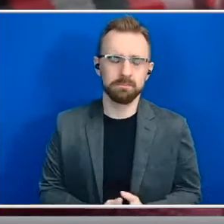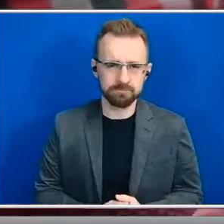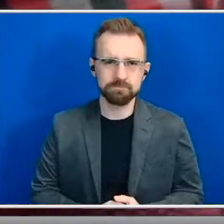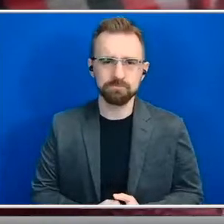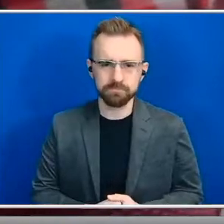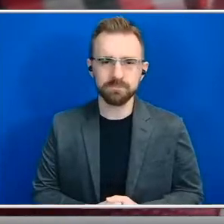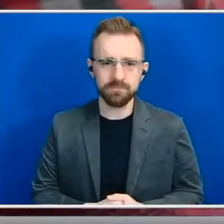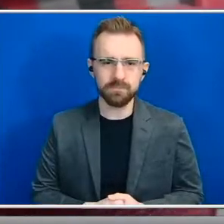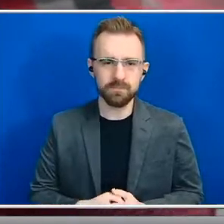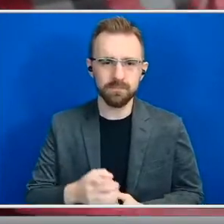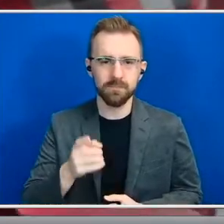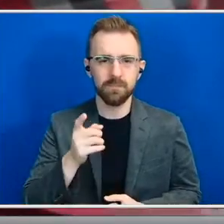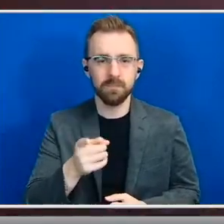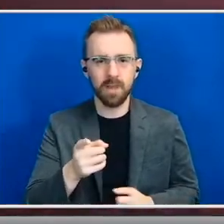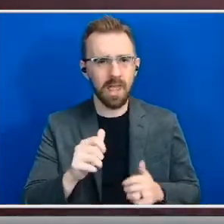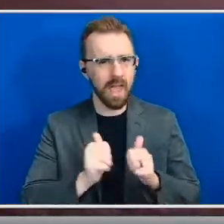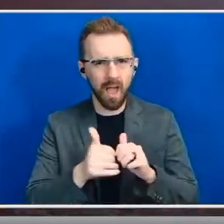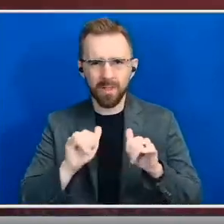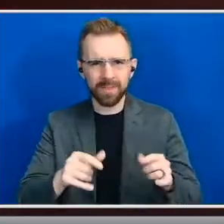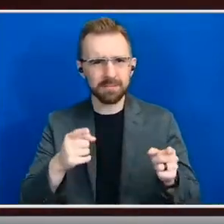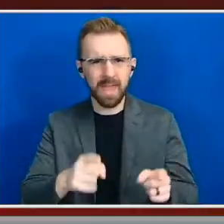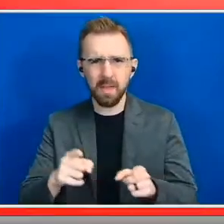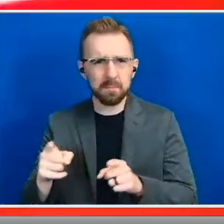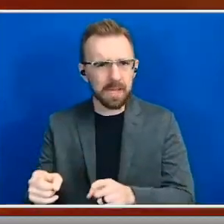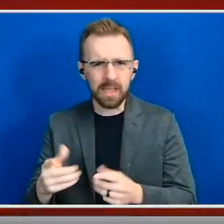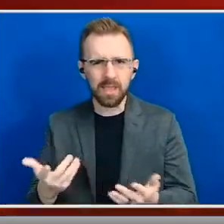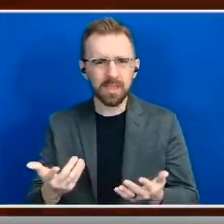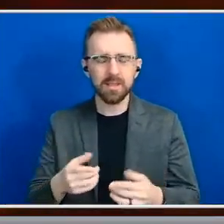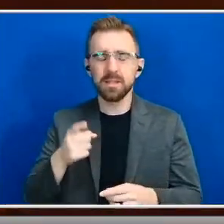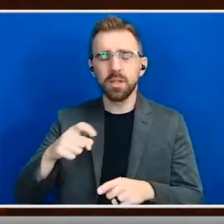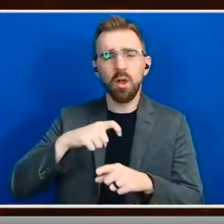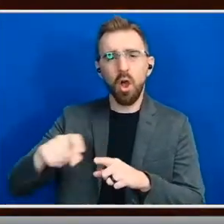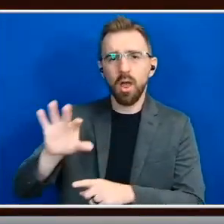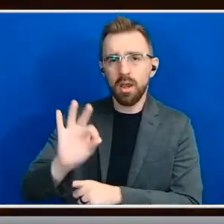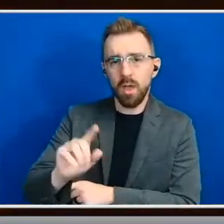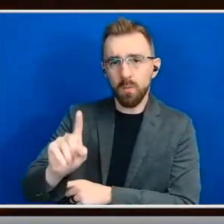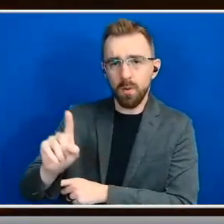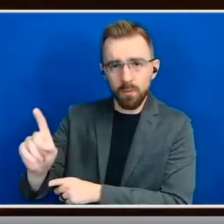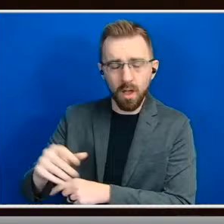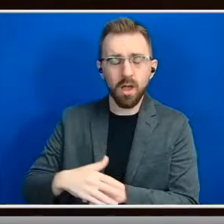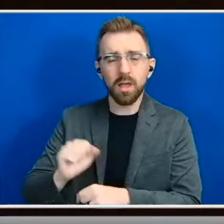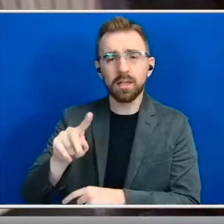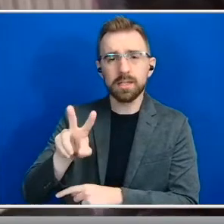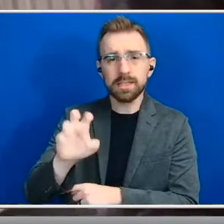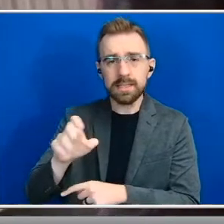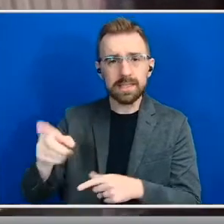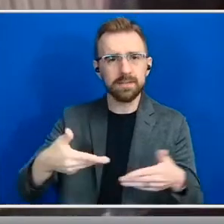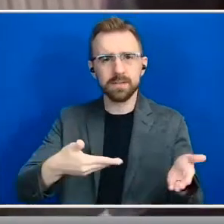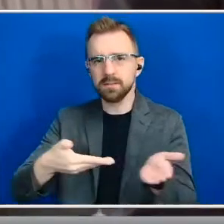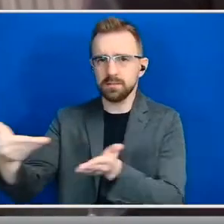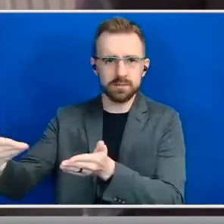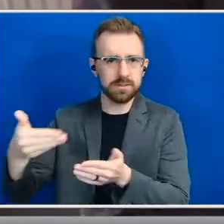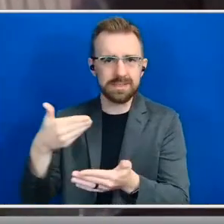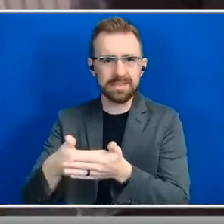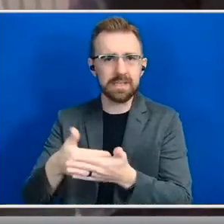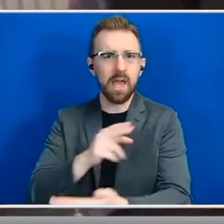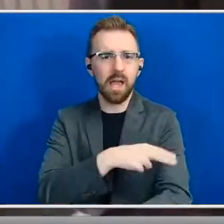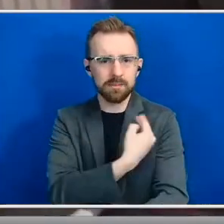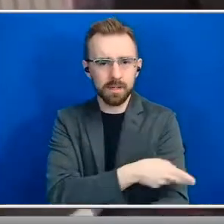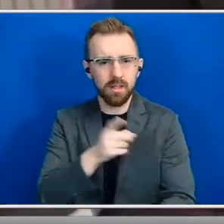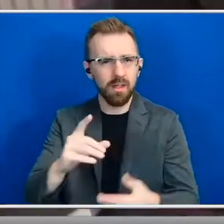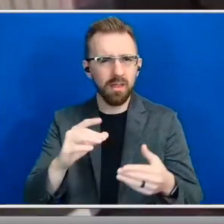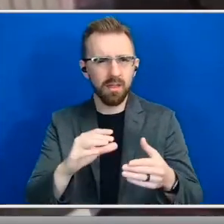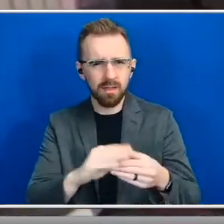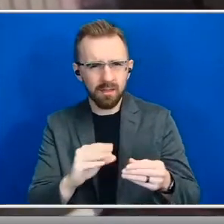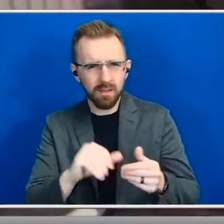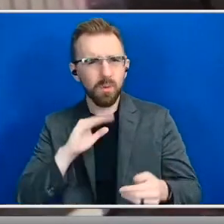How could this be happening again? She called 911 and Steve was rushed to the nearest hospital. They came out and said, well, we know what's wrong with you,